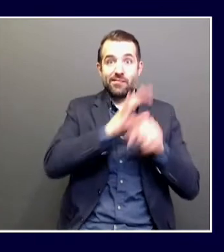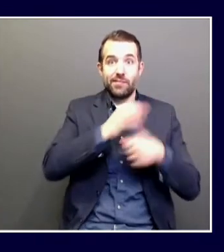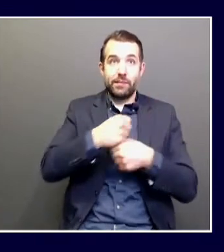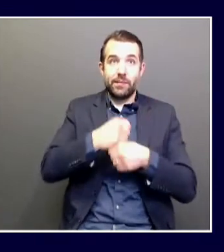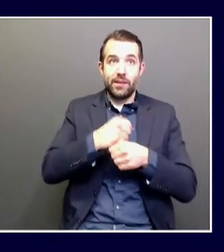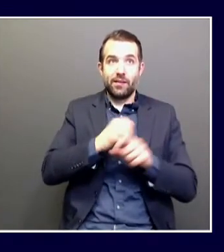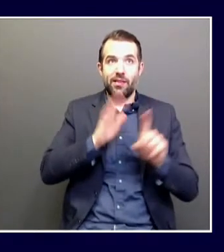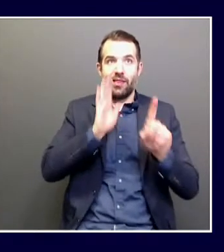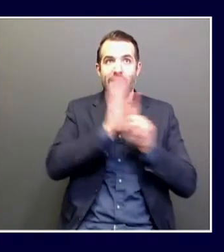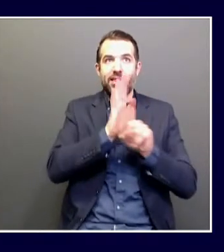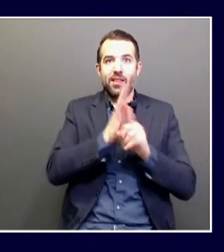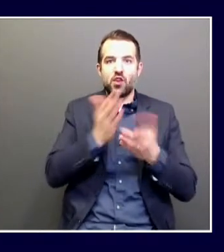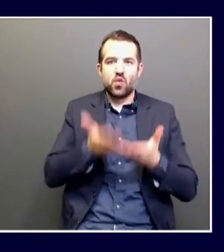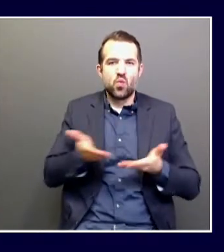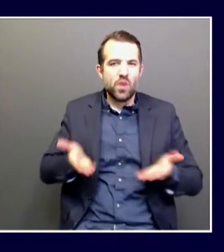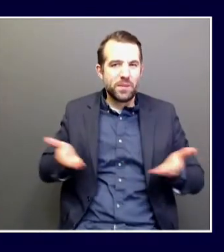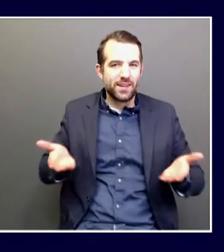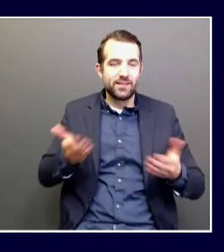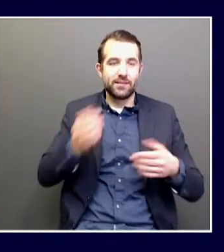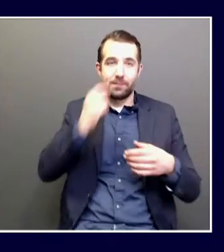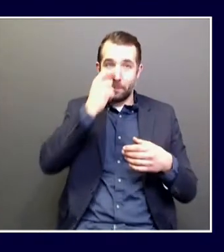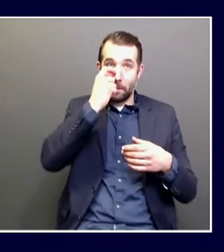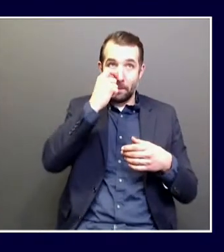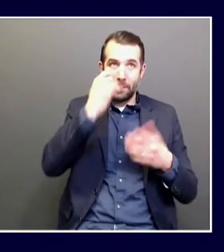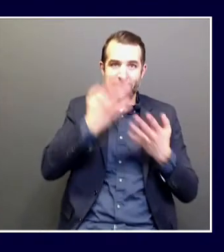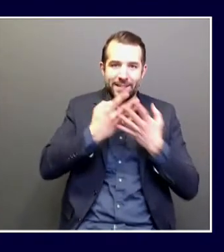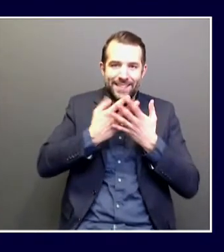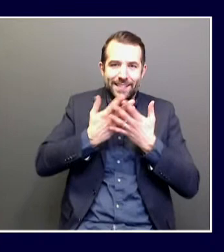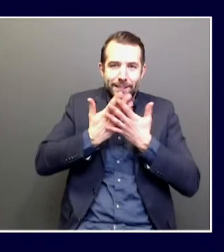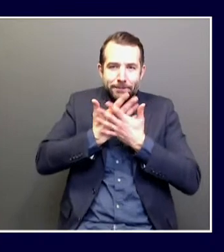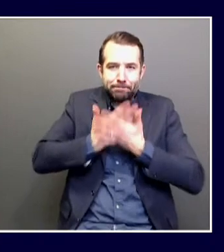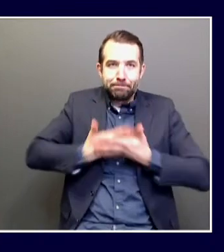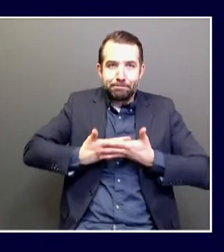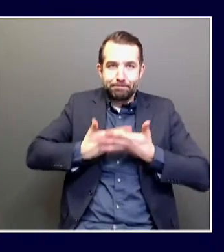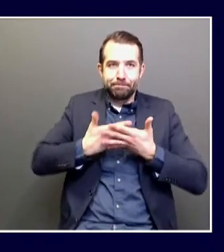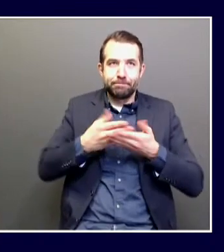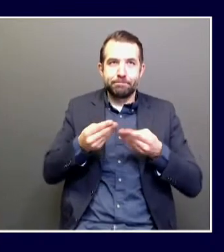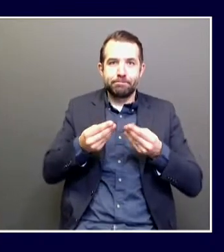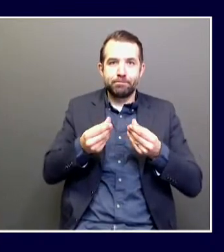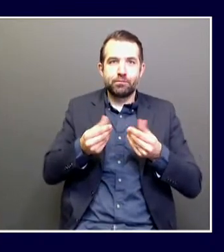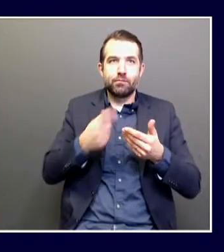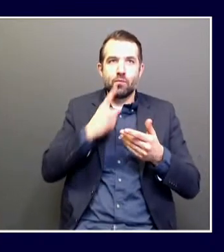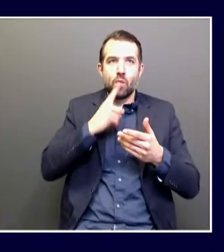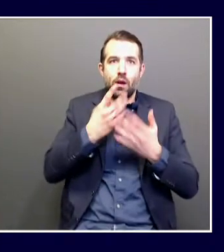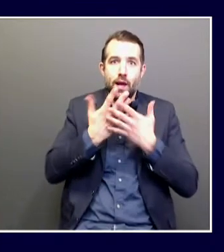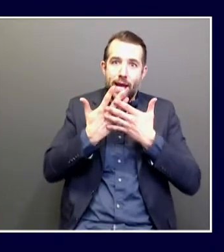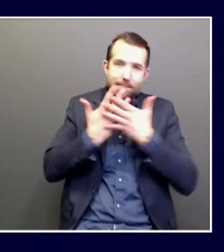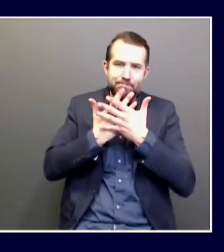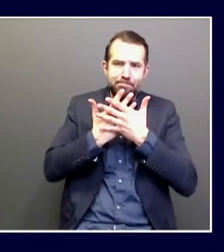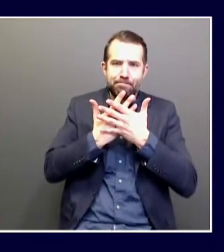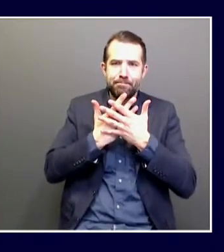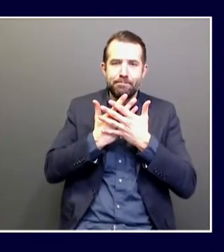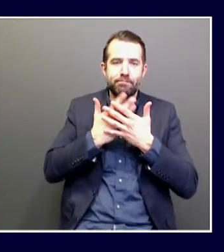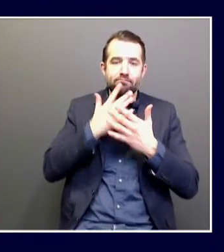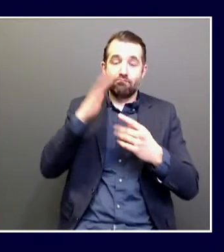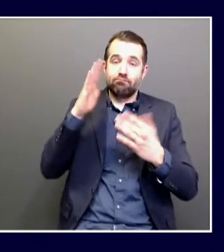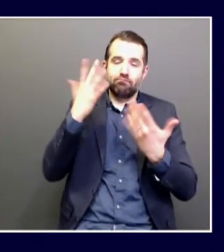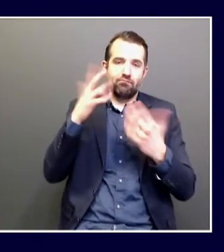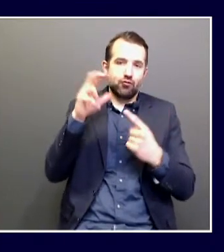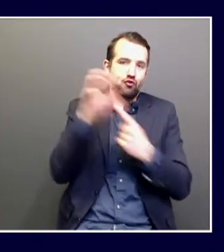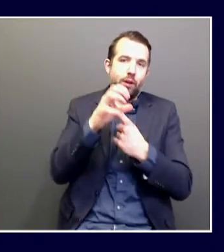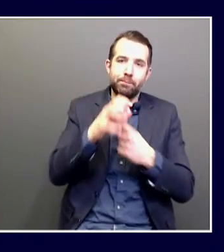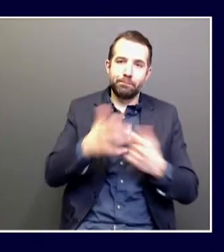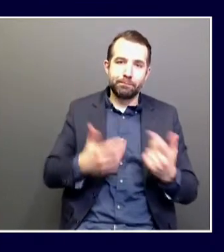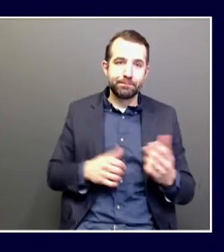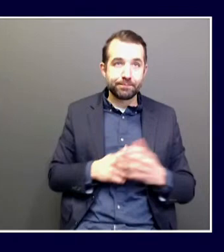different layers, provides maximum filtering. And so when I talked last week about upgrading your mask, what I was